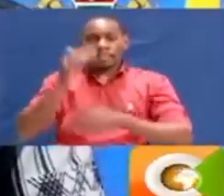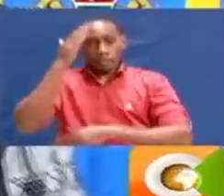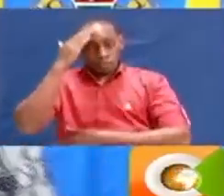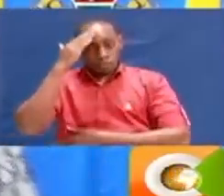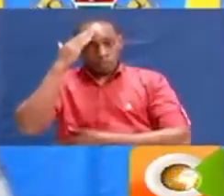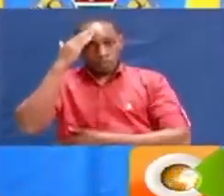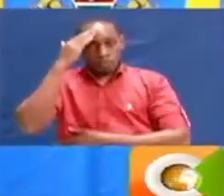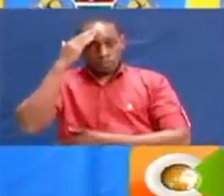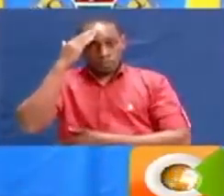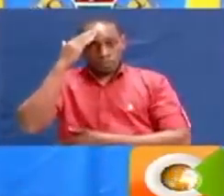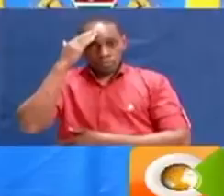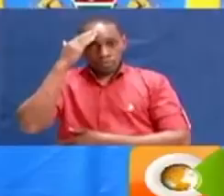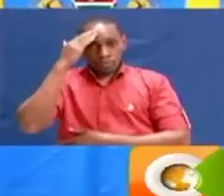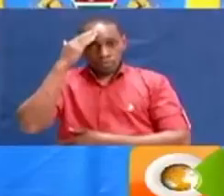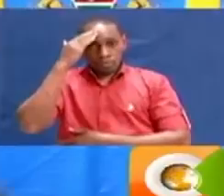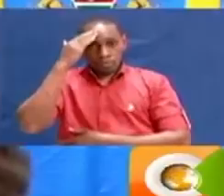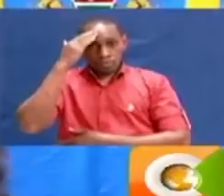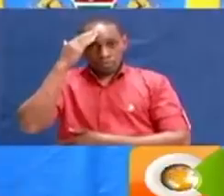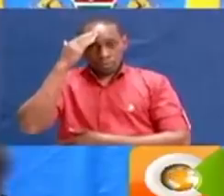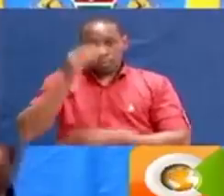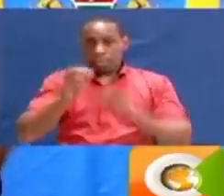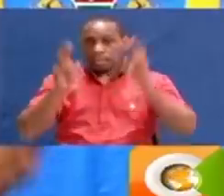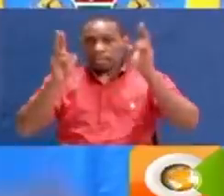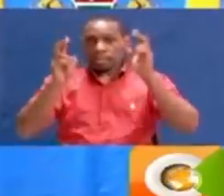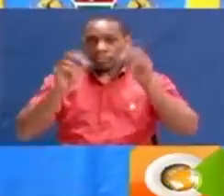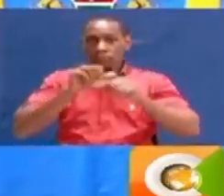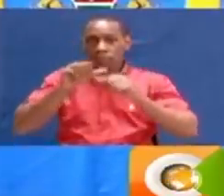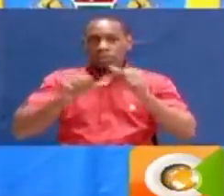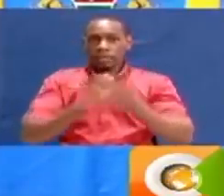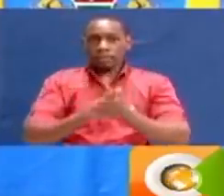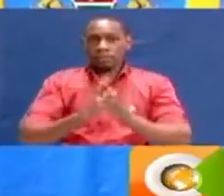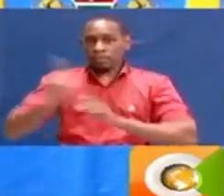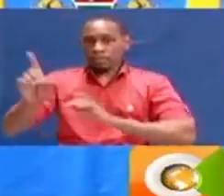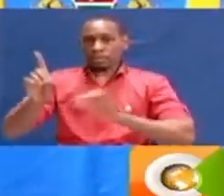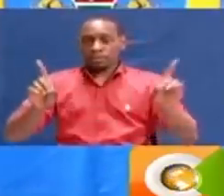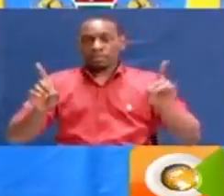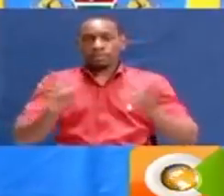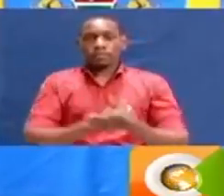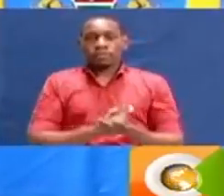of the matter of distancing